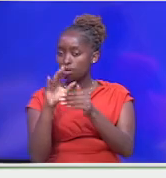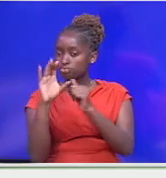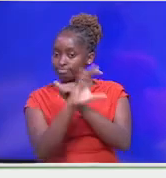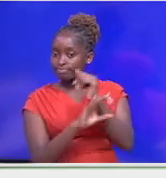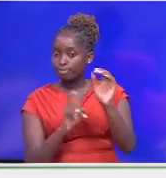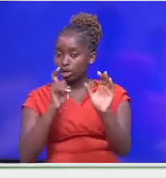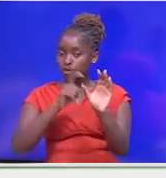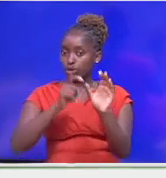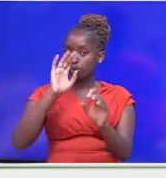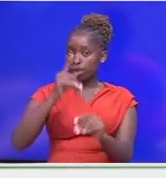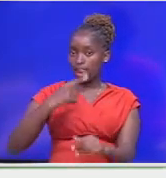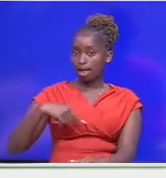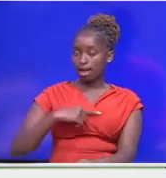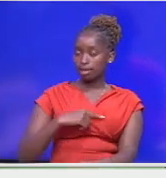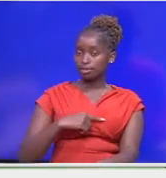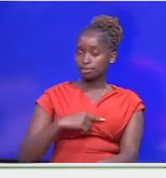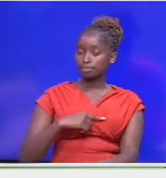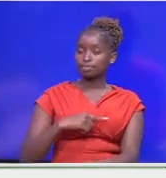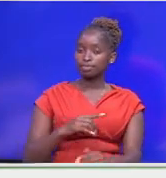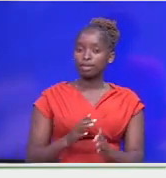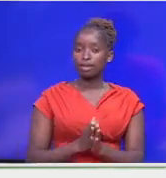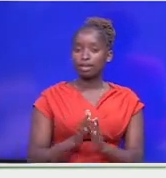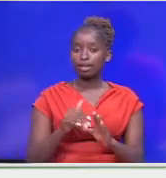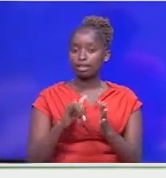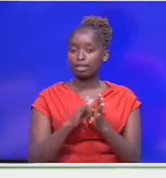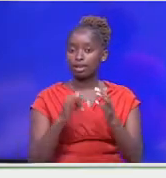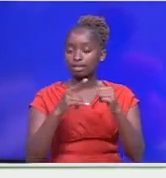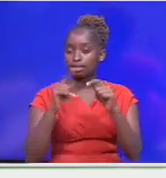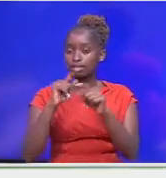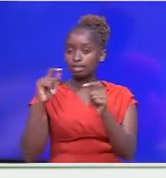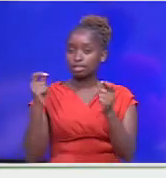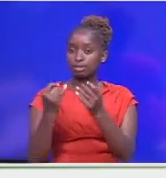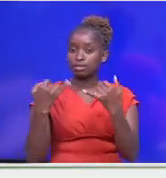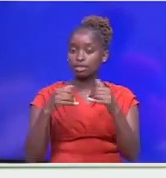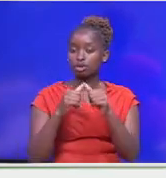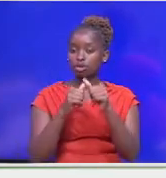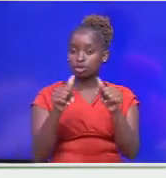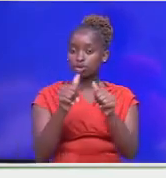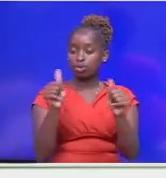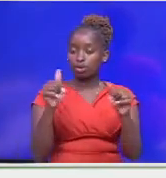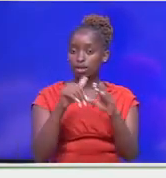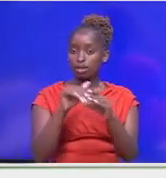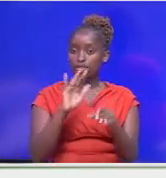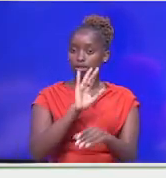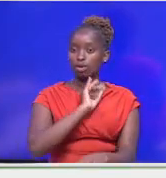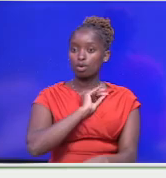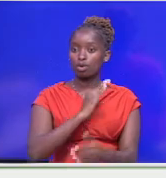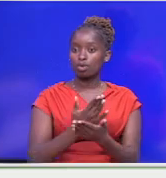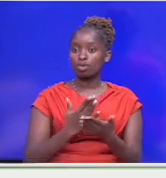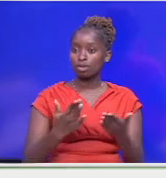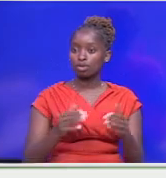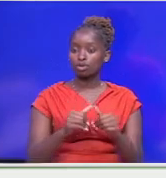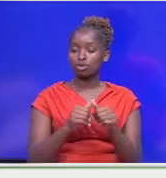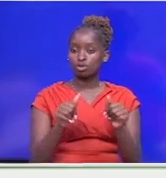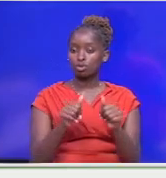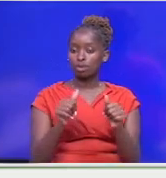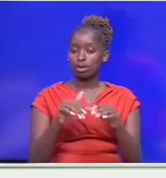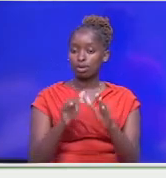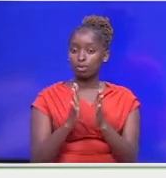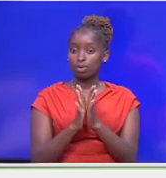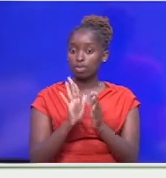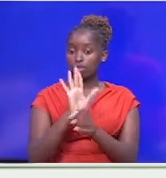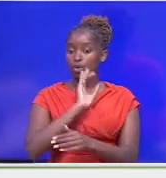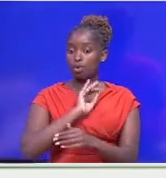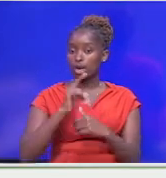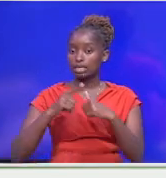FITB. And if we have 60 members, we can apply the IOC recognize. So it's our second steps.